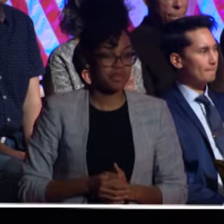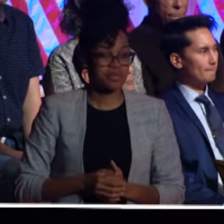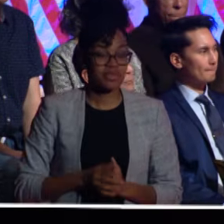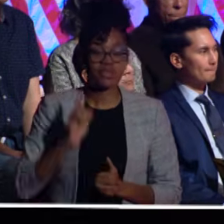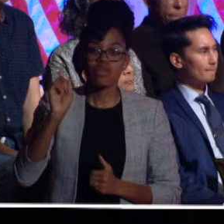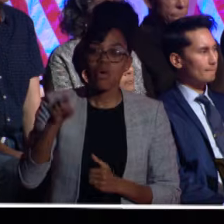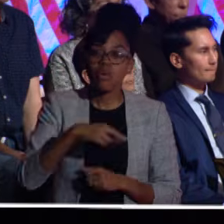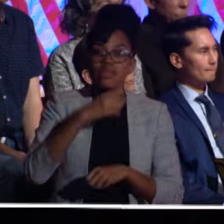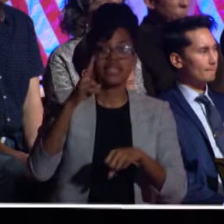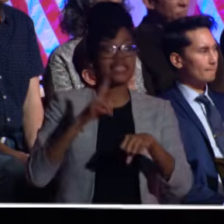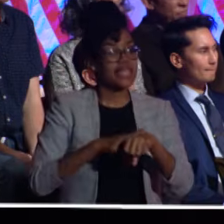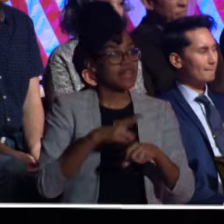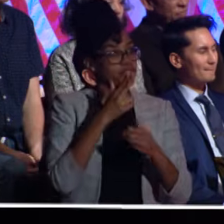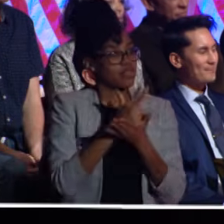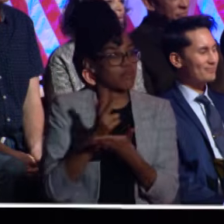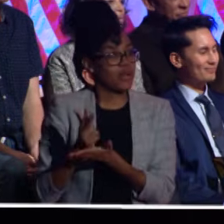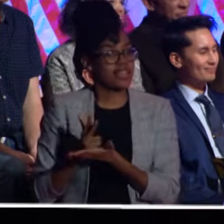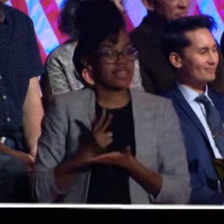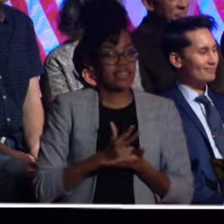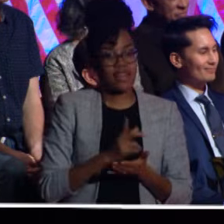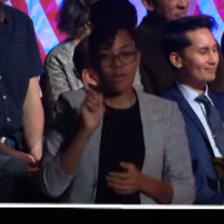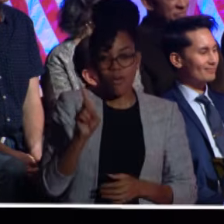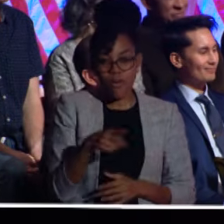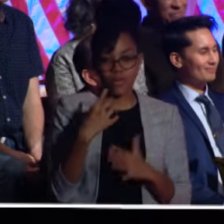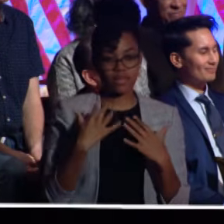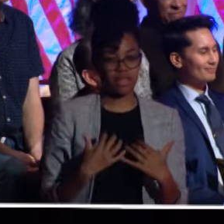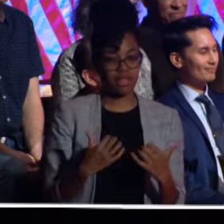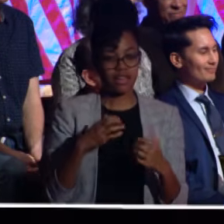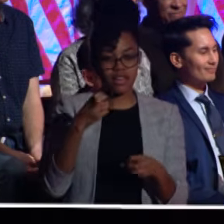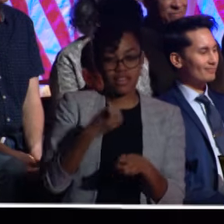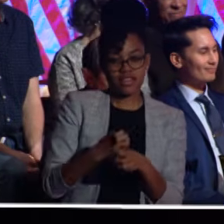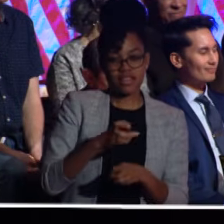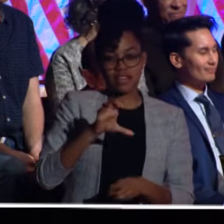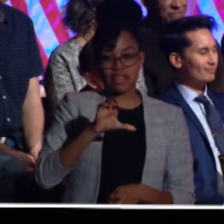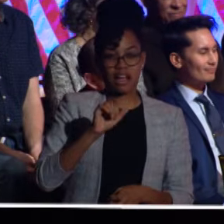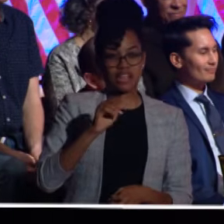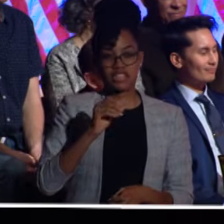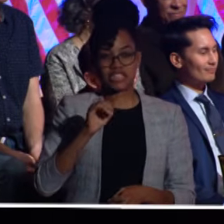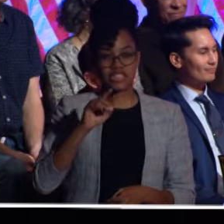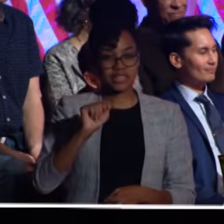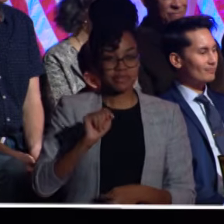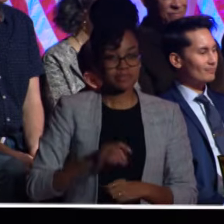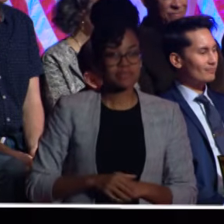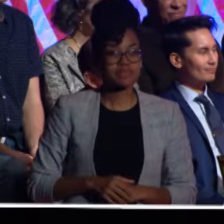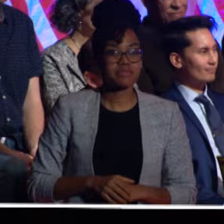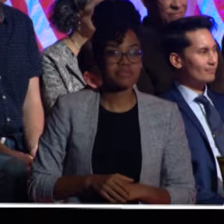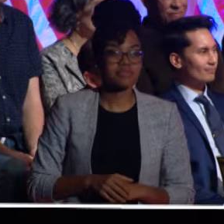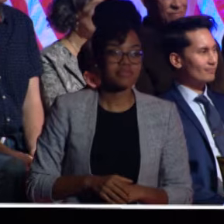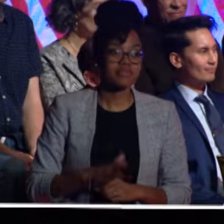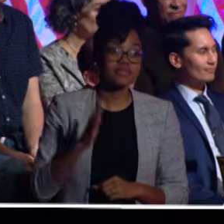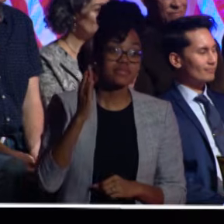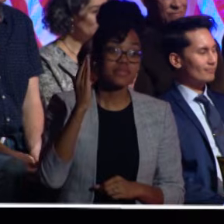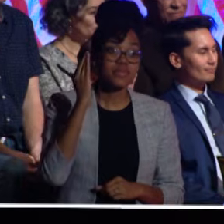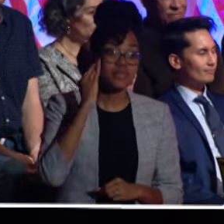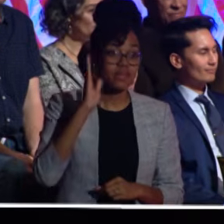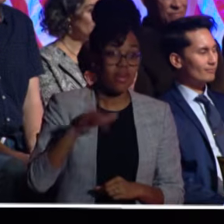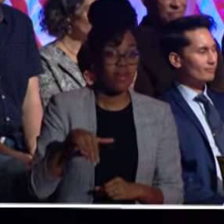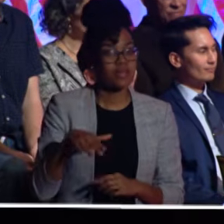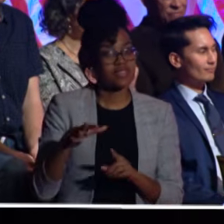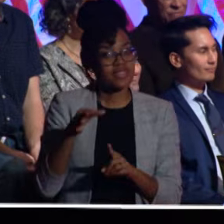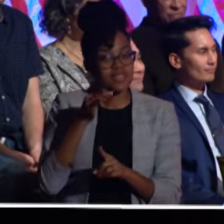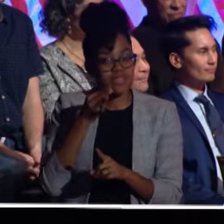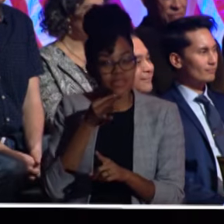fact, dedicated to asphalt. But I'm pleased to announce tonight that in the coming days, and I have her permission to say